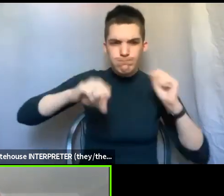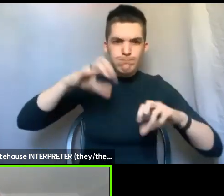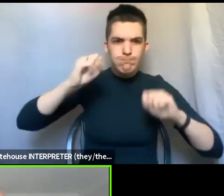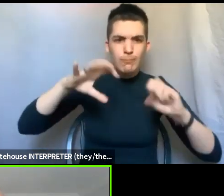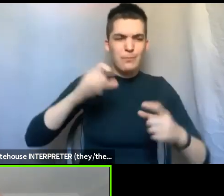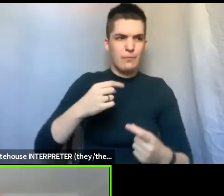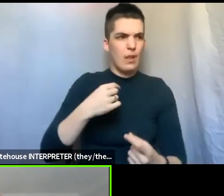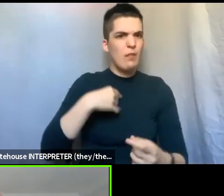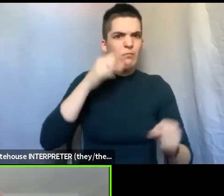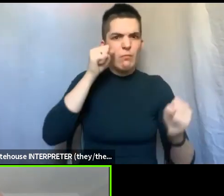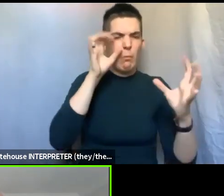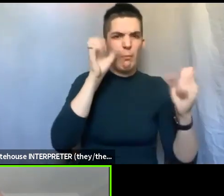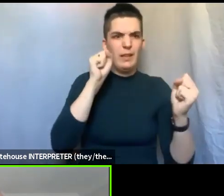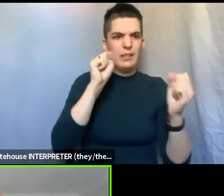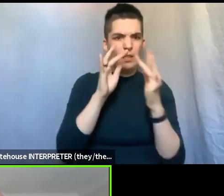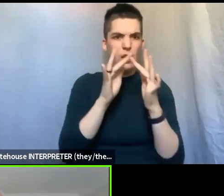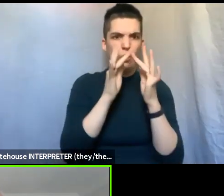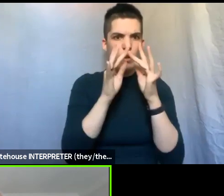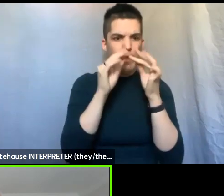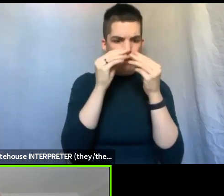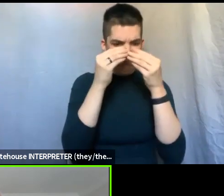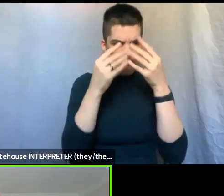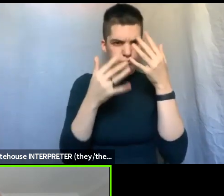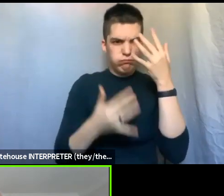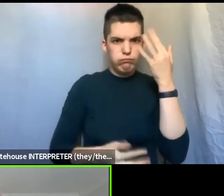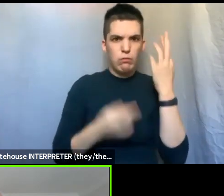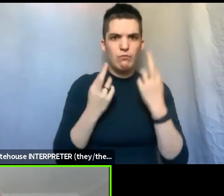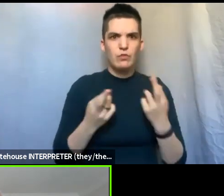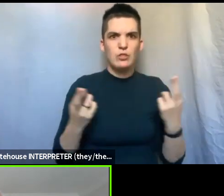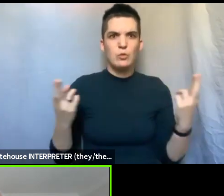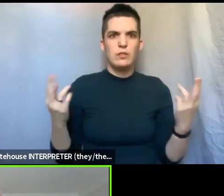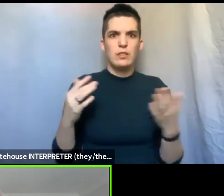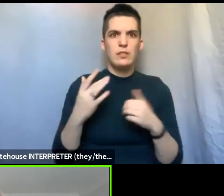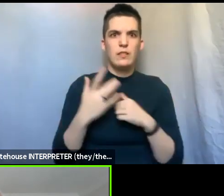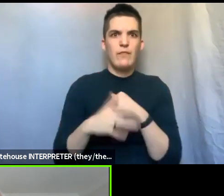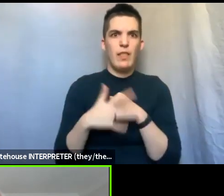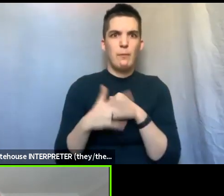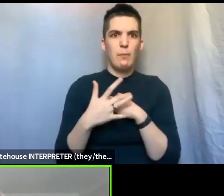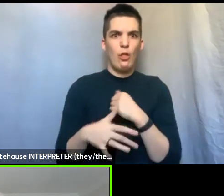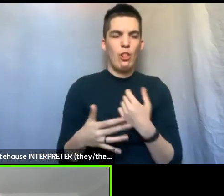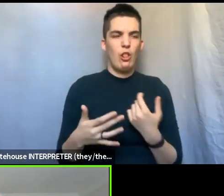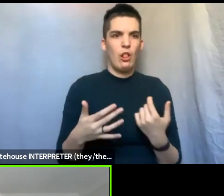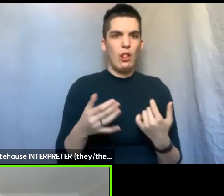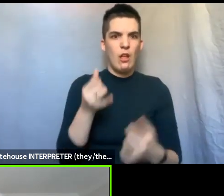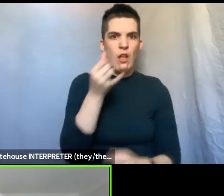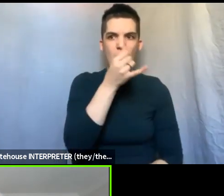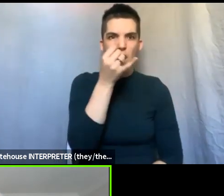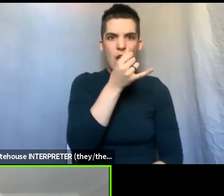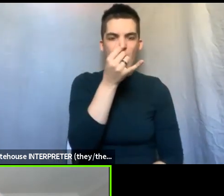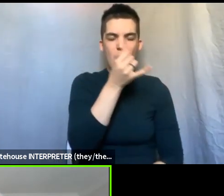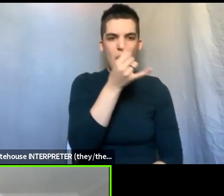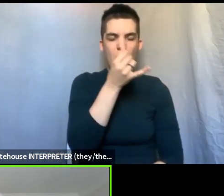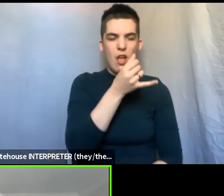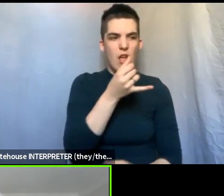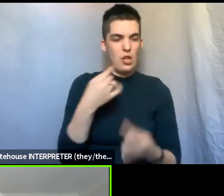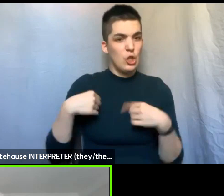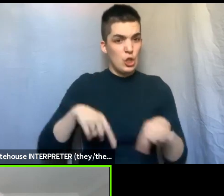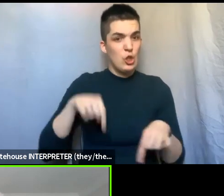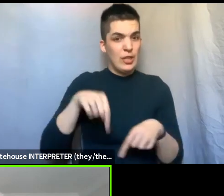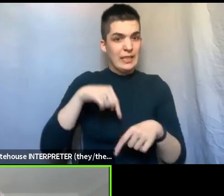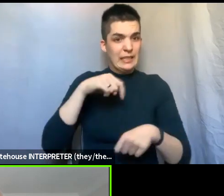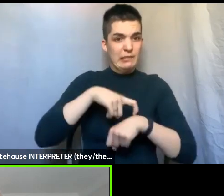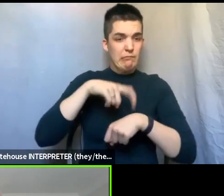available on the internet, you know, how many great things there are available to us during this time that we can